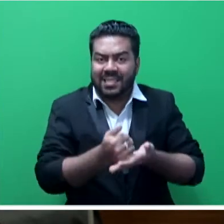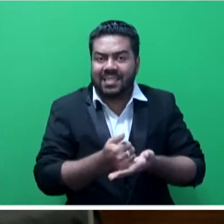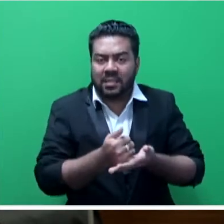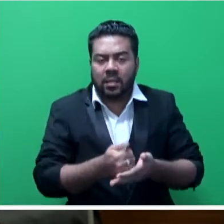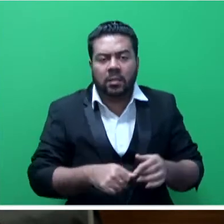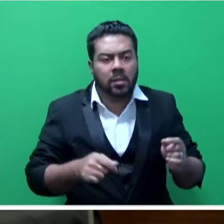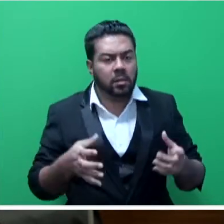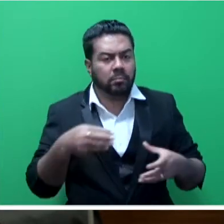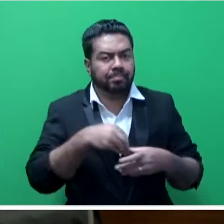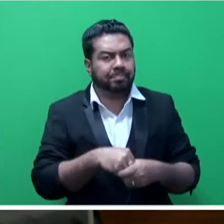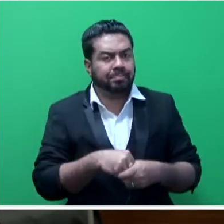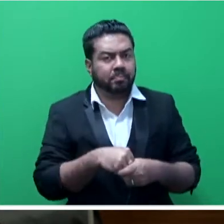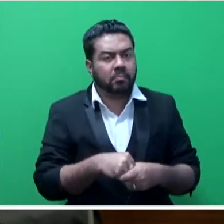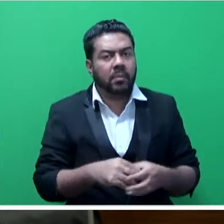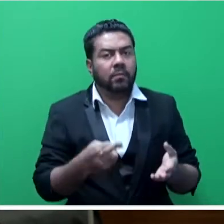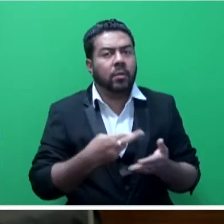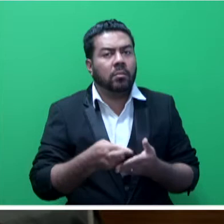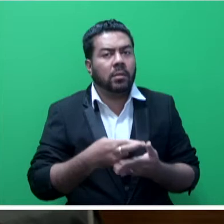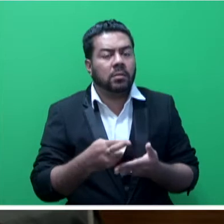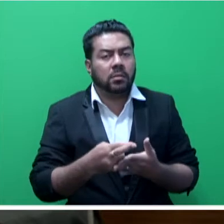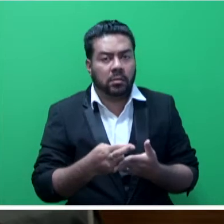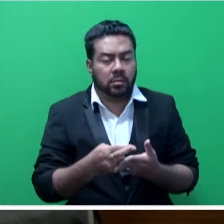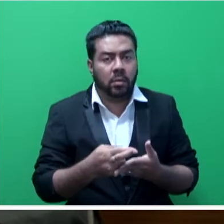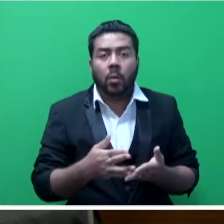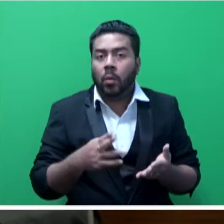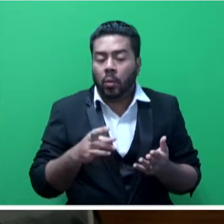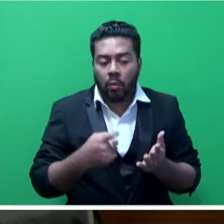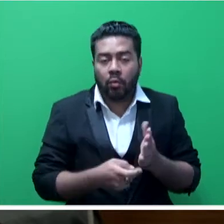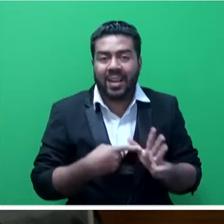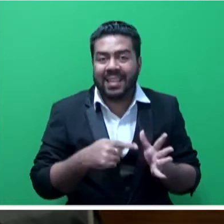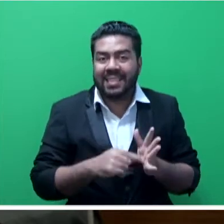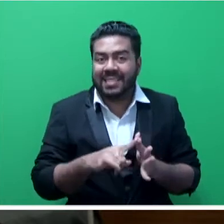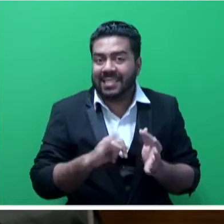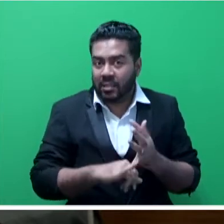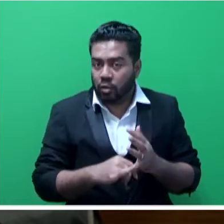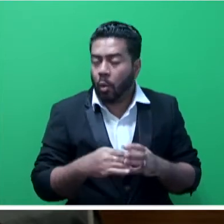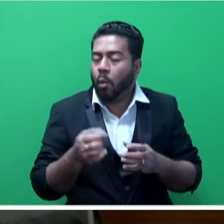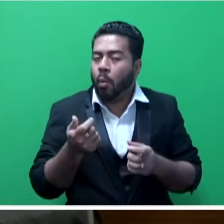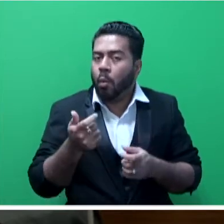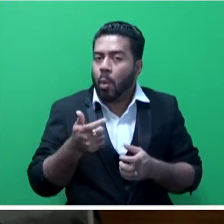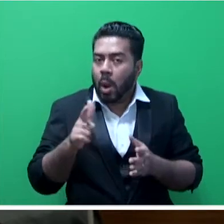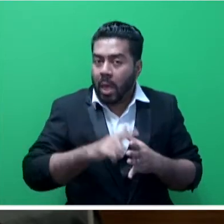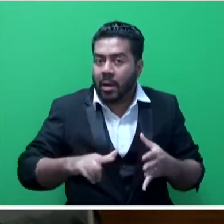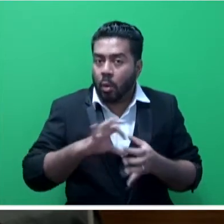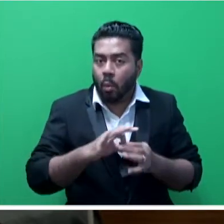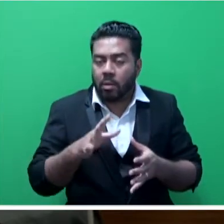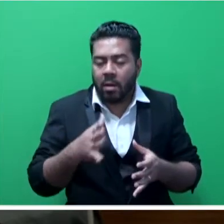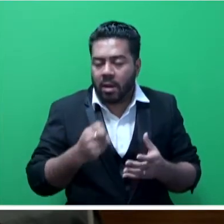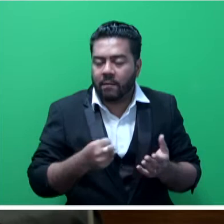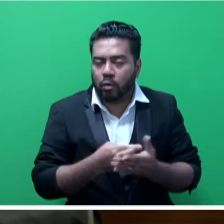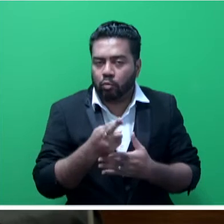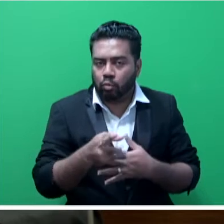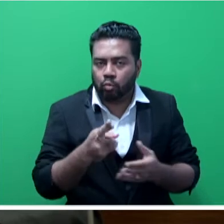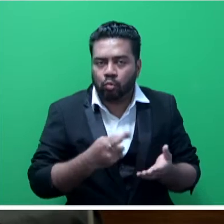rates for farmers so that the landowners are able to get the true rent while the farmers or